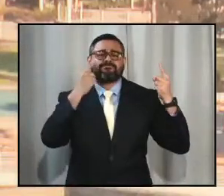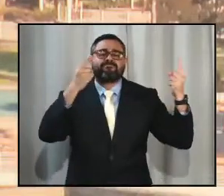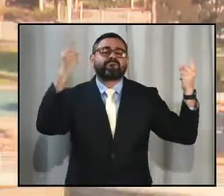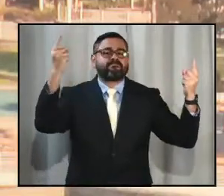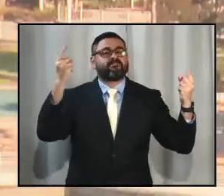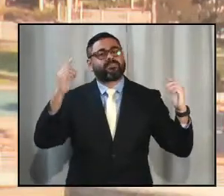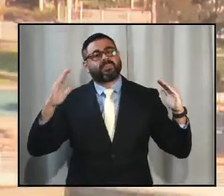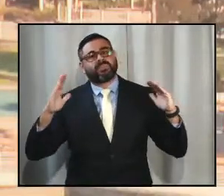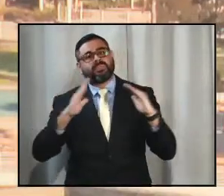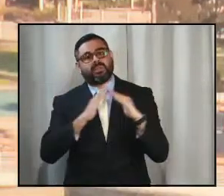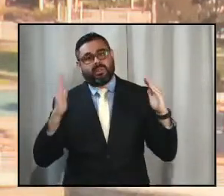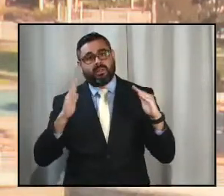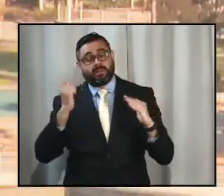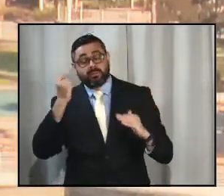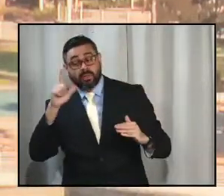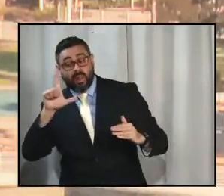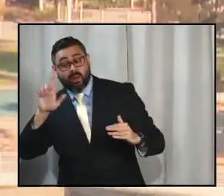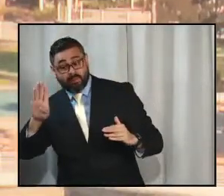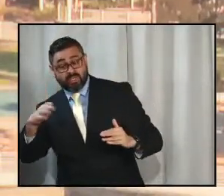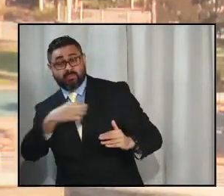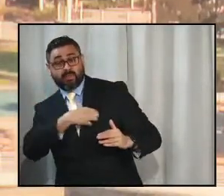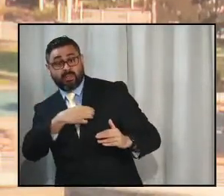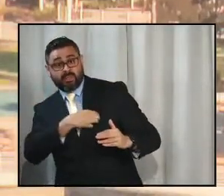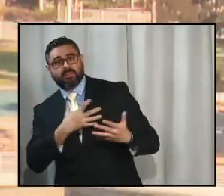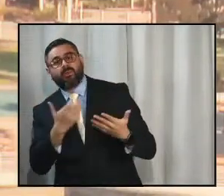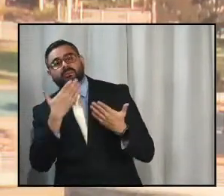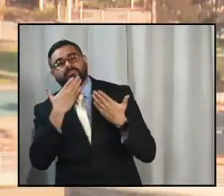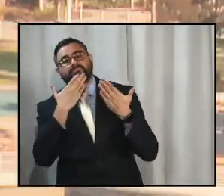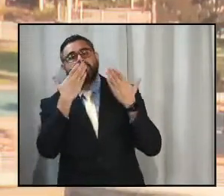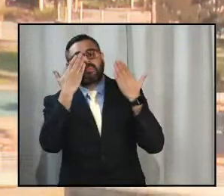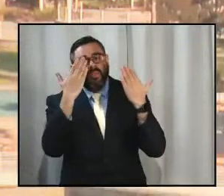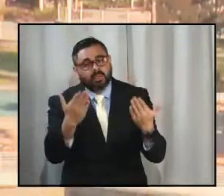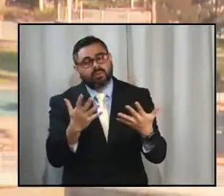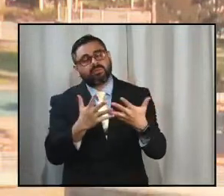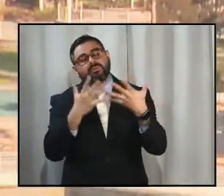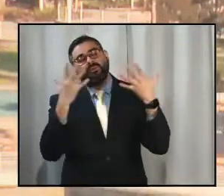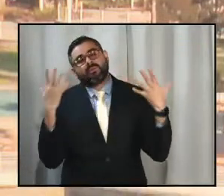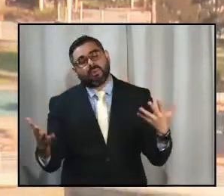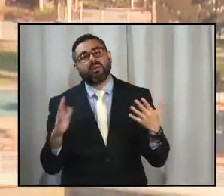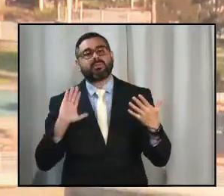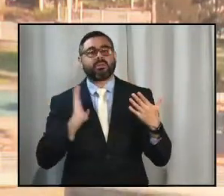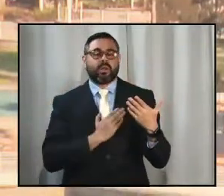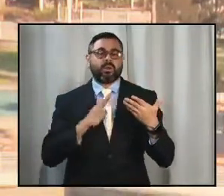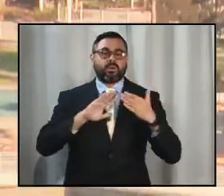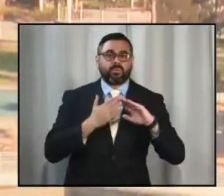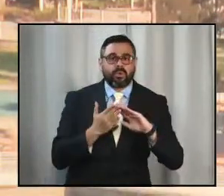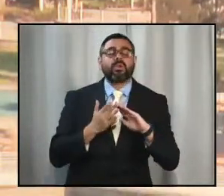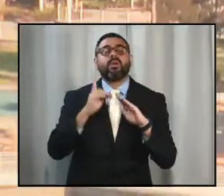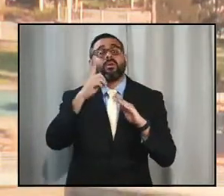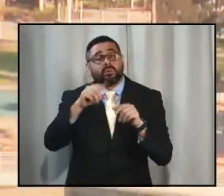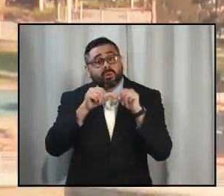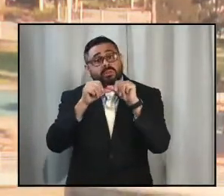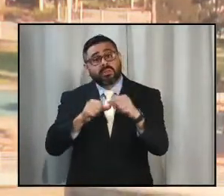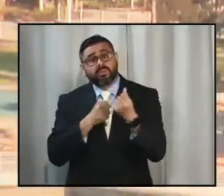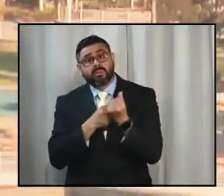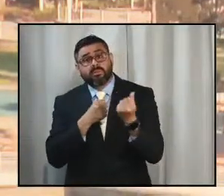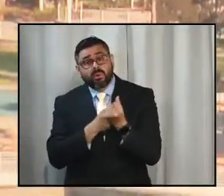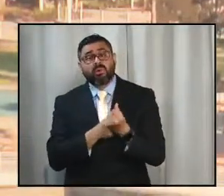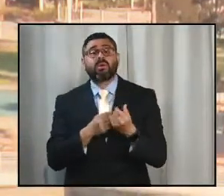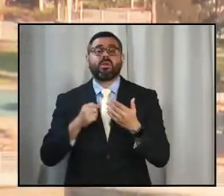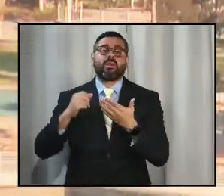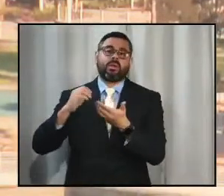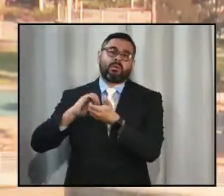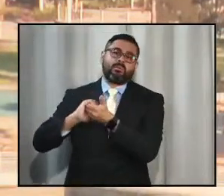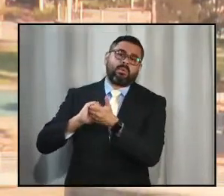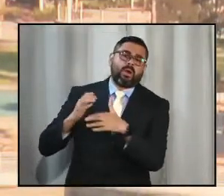And on behalf of the Long Beach Police Department, I want to express my gratitude to our community for ongoing support and partnership. And I'm